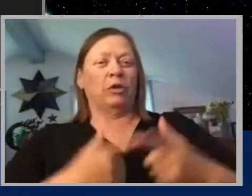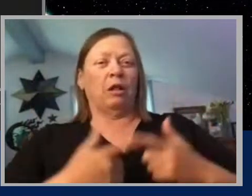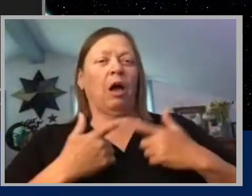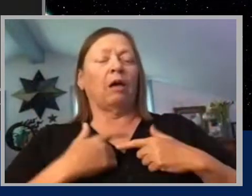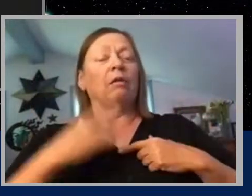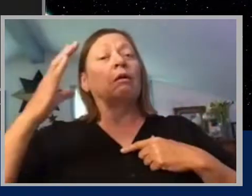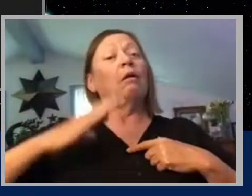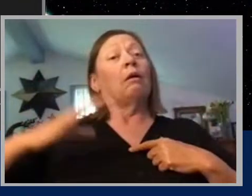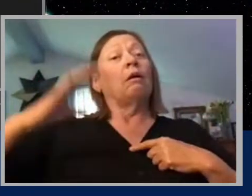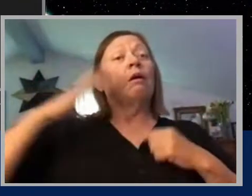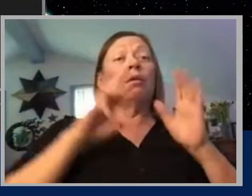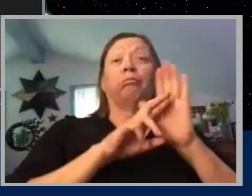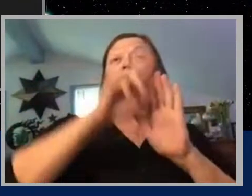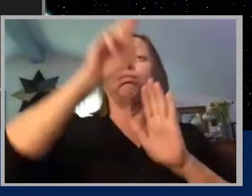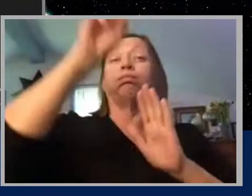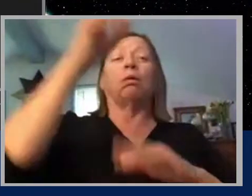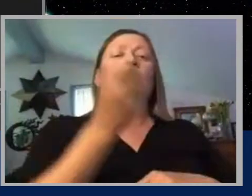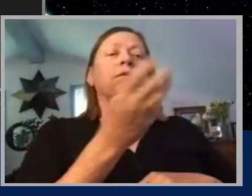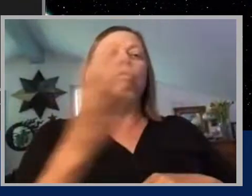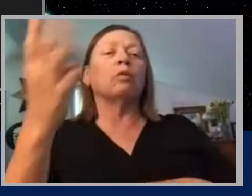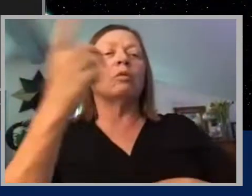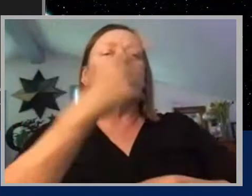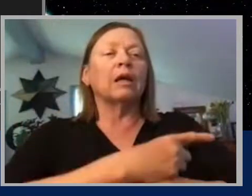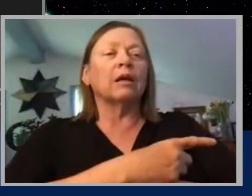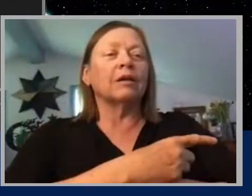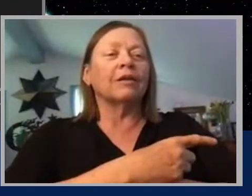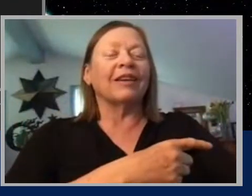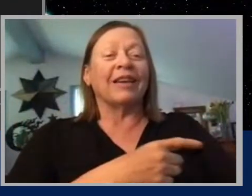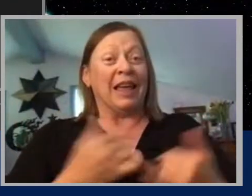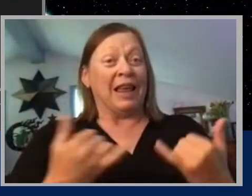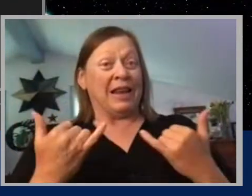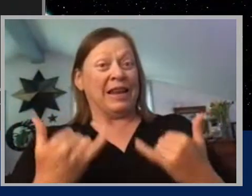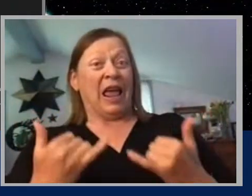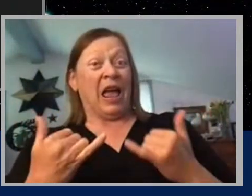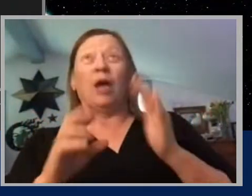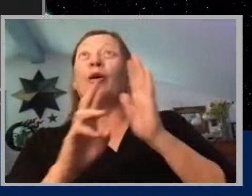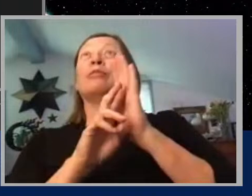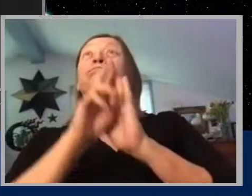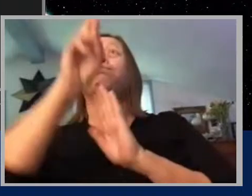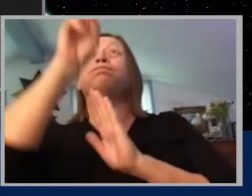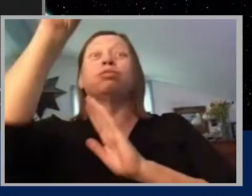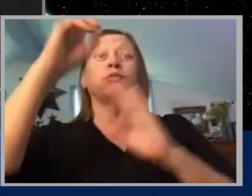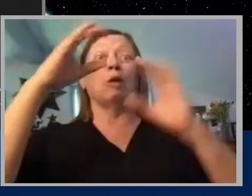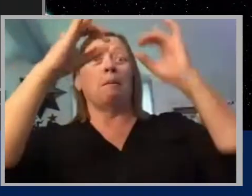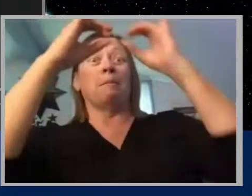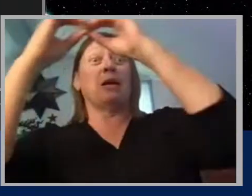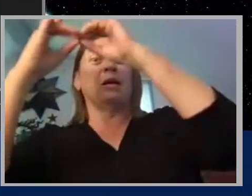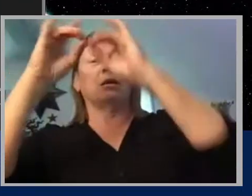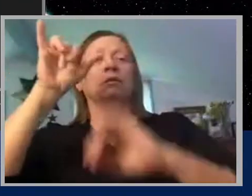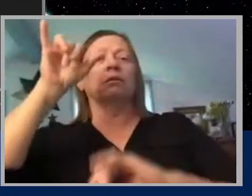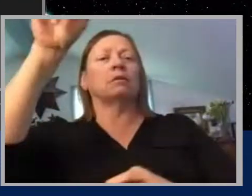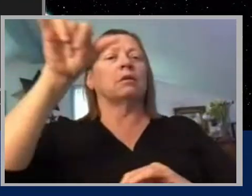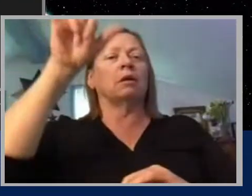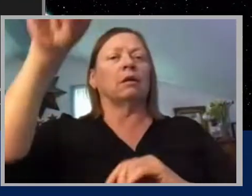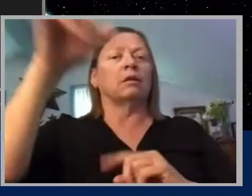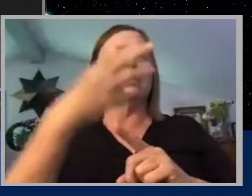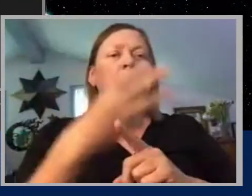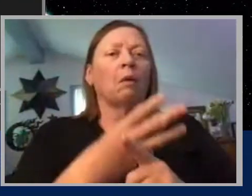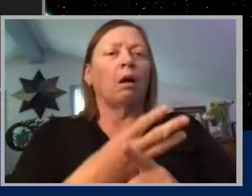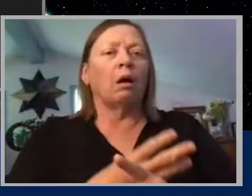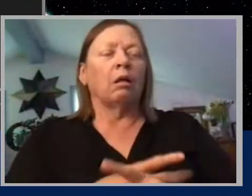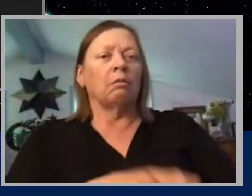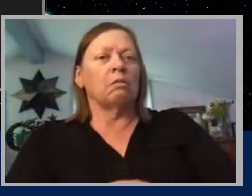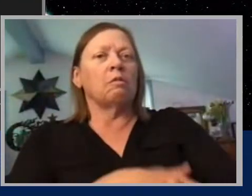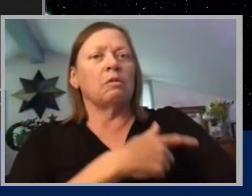and they're very conditioned. And you definitely don't want them to come out and harm themselves. So they're